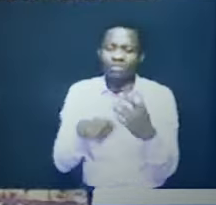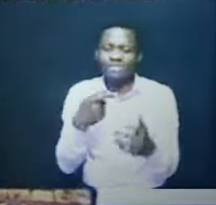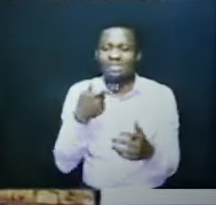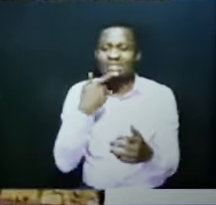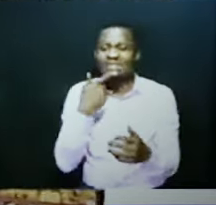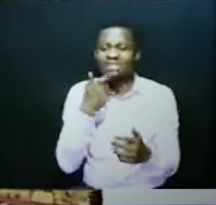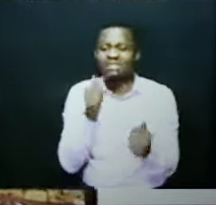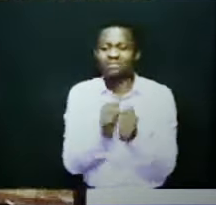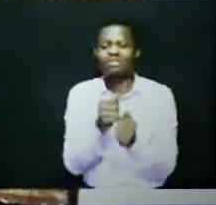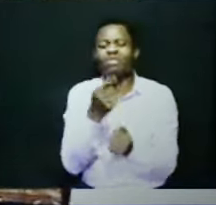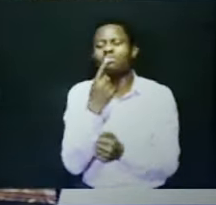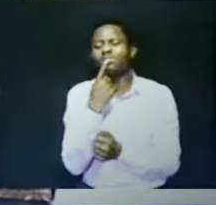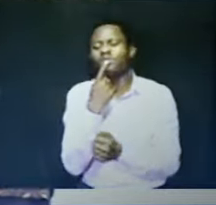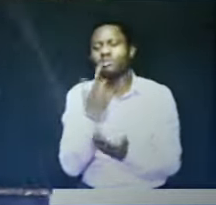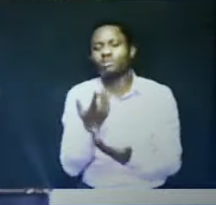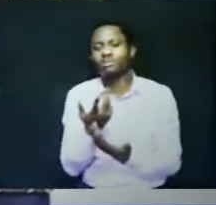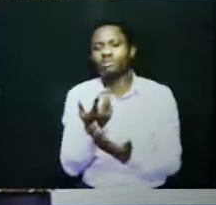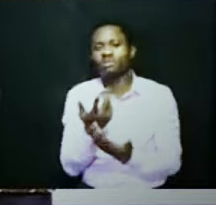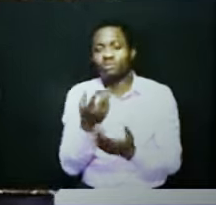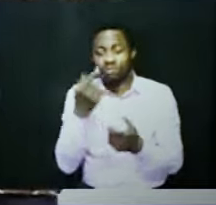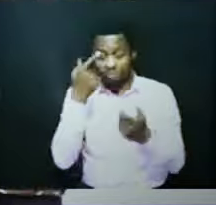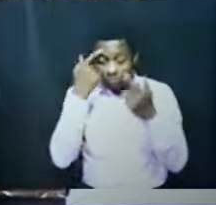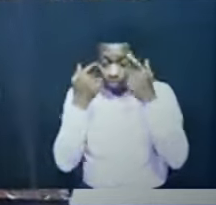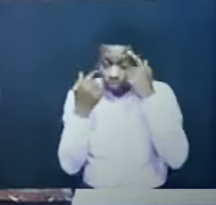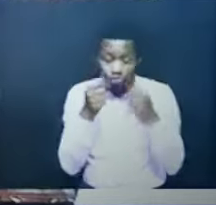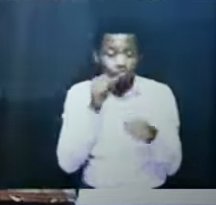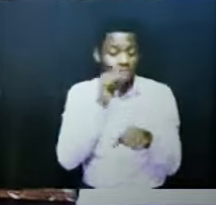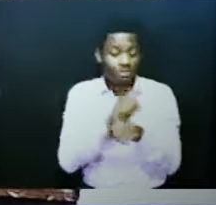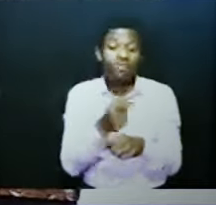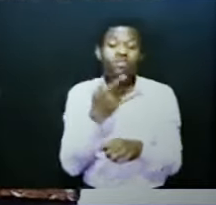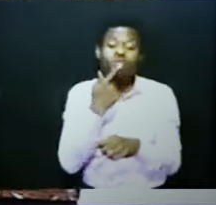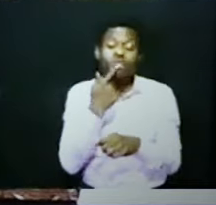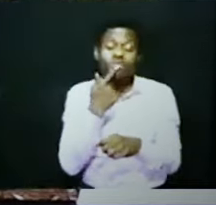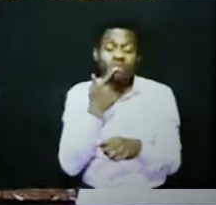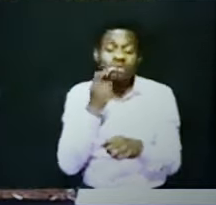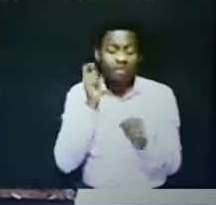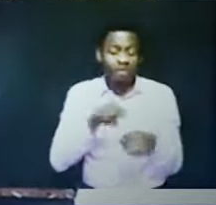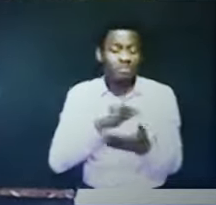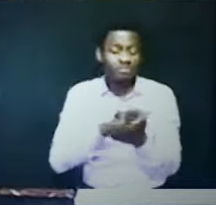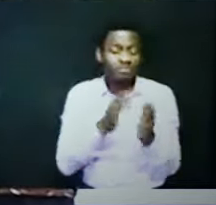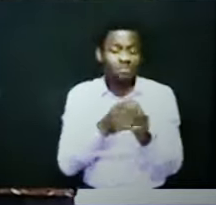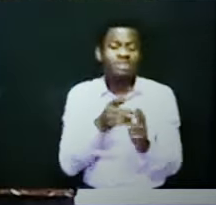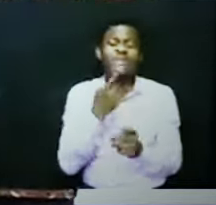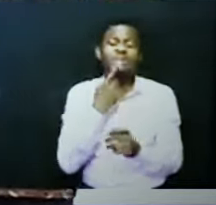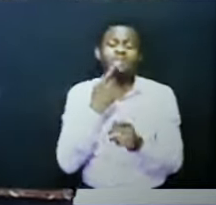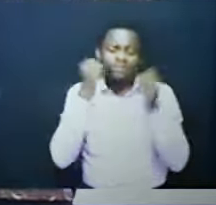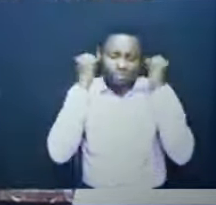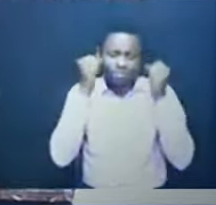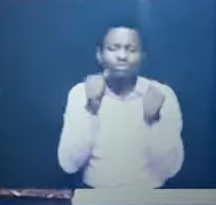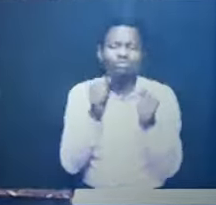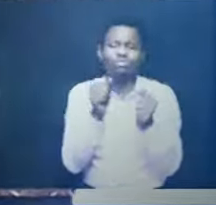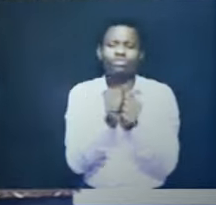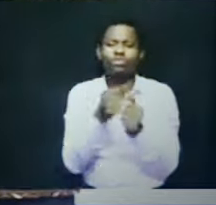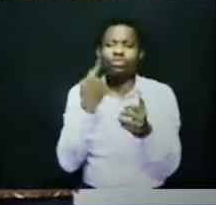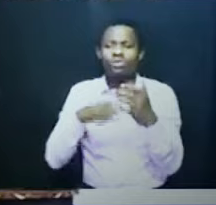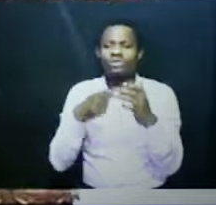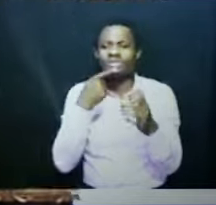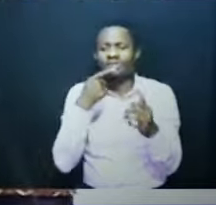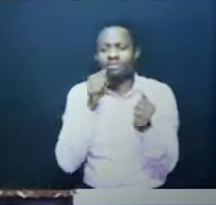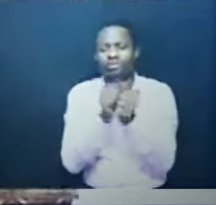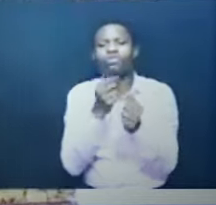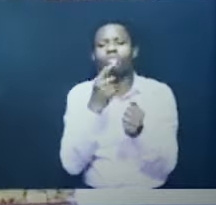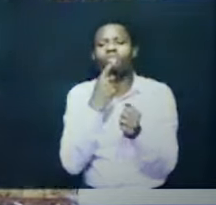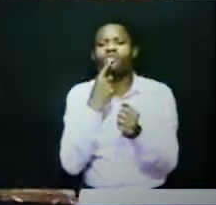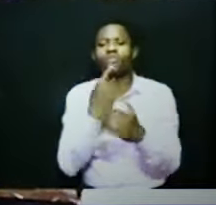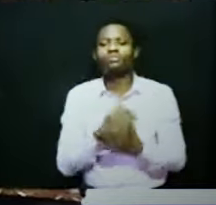Because we are storing, we are working. Even your mouth, you have to be diligent what you say. You have to be careful what you